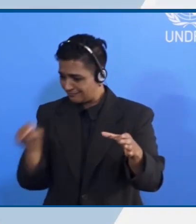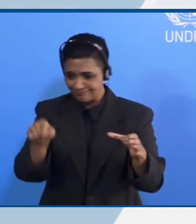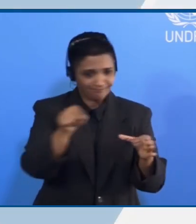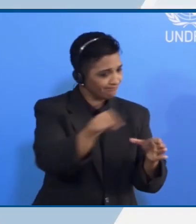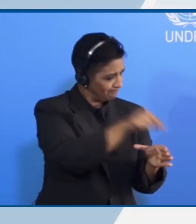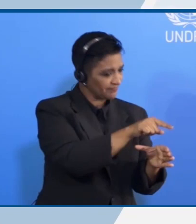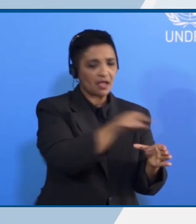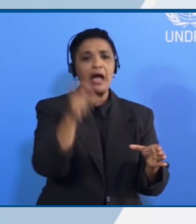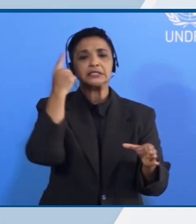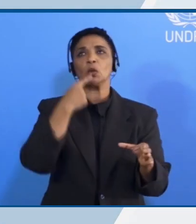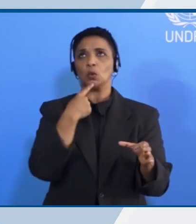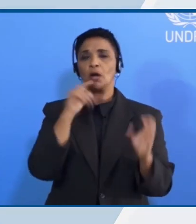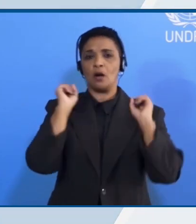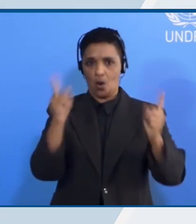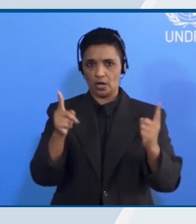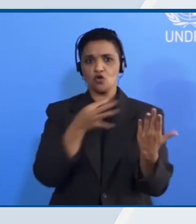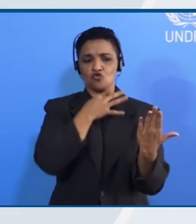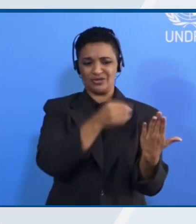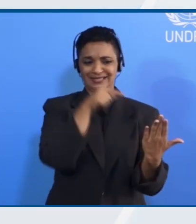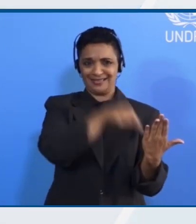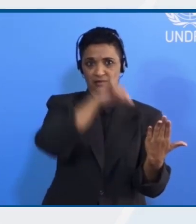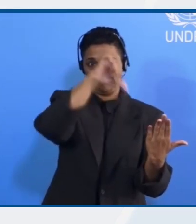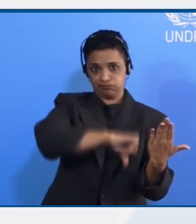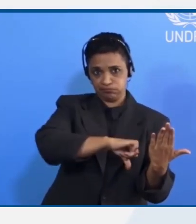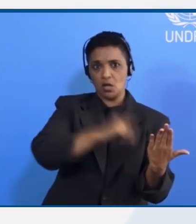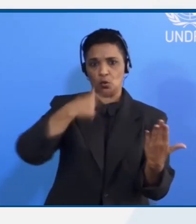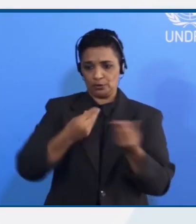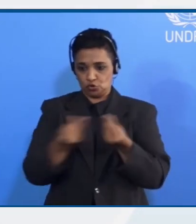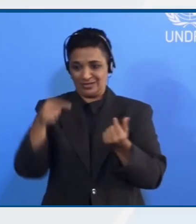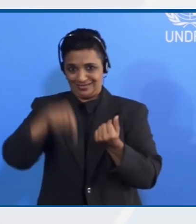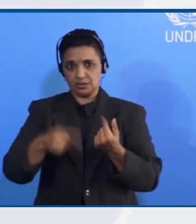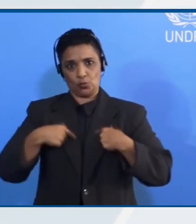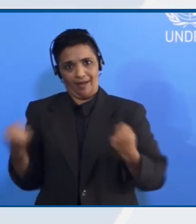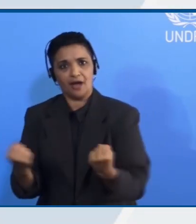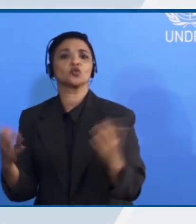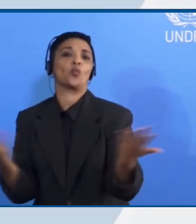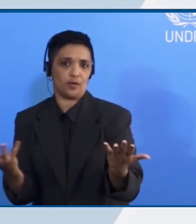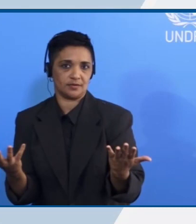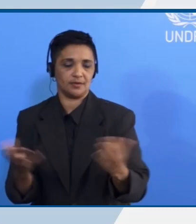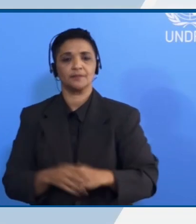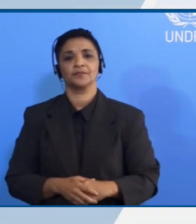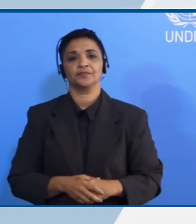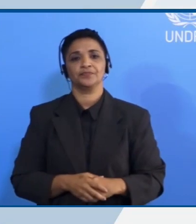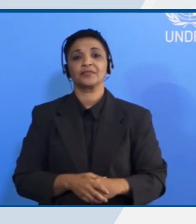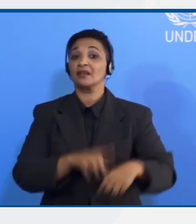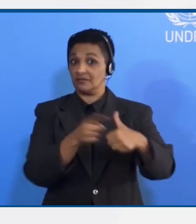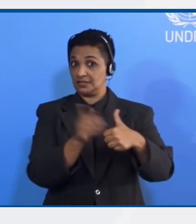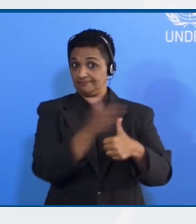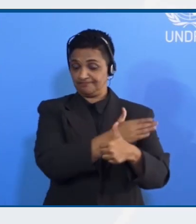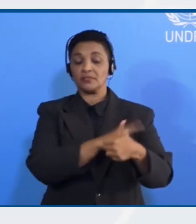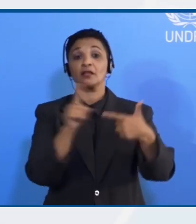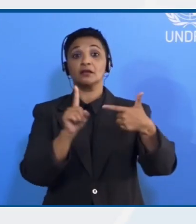understanding, okay, these are the risks and these are the solutions and these are what we can do about it. Number two is that governments need to